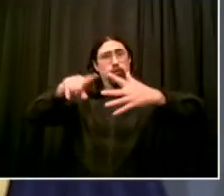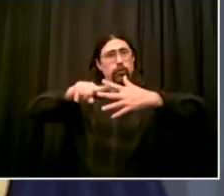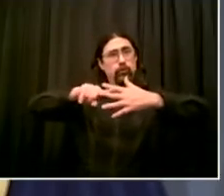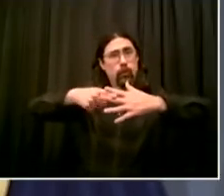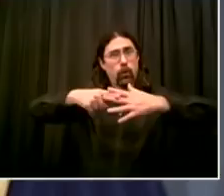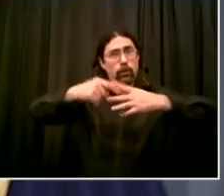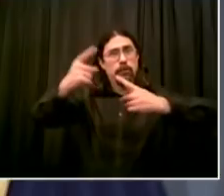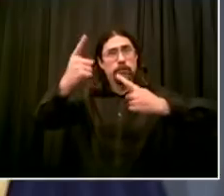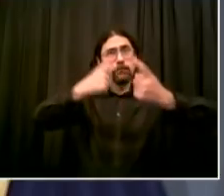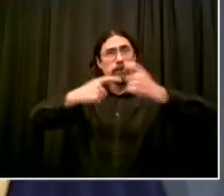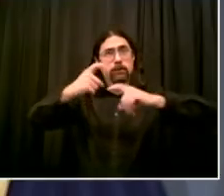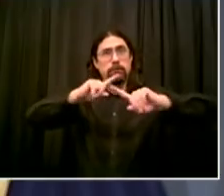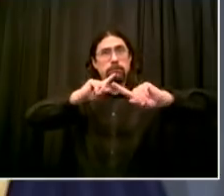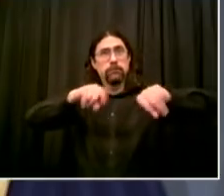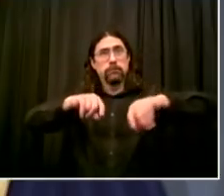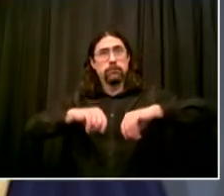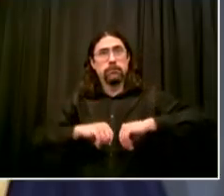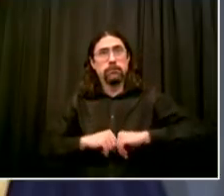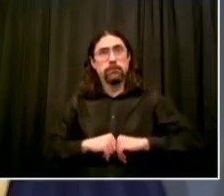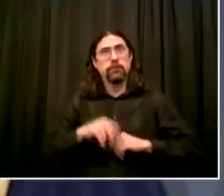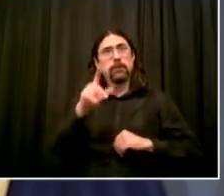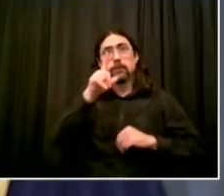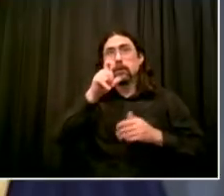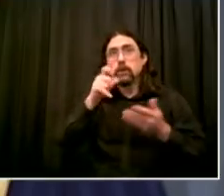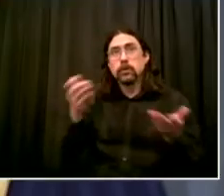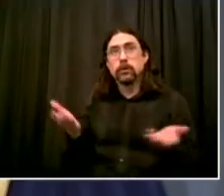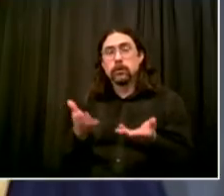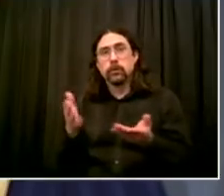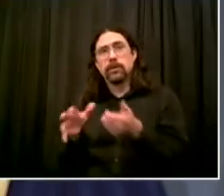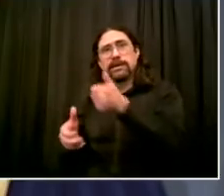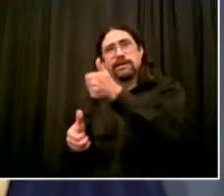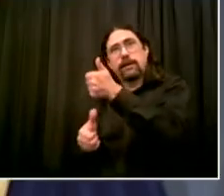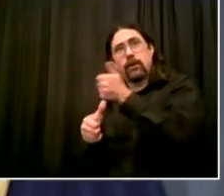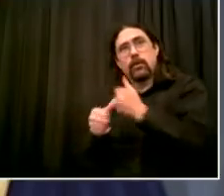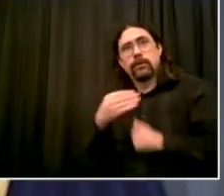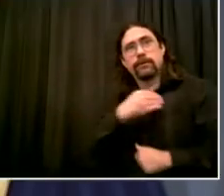Long. First question today goes to Gloria from New York One.